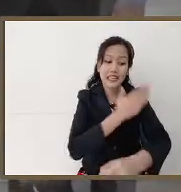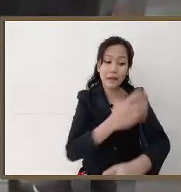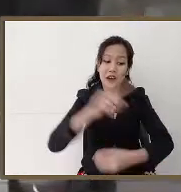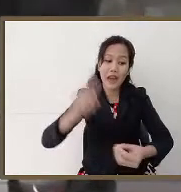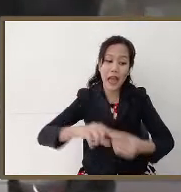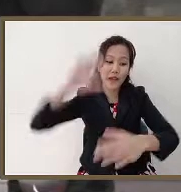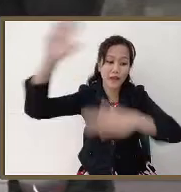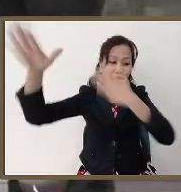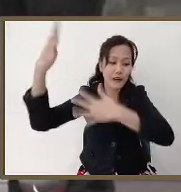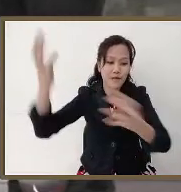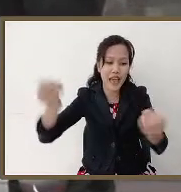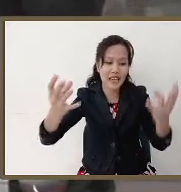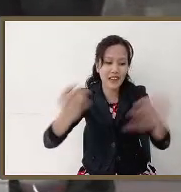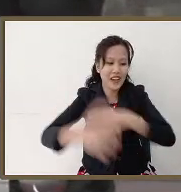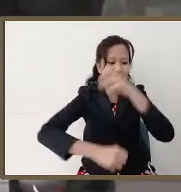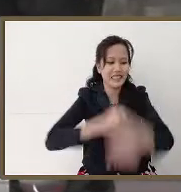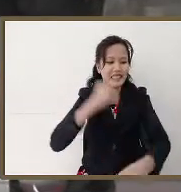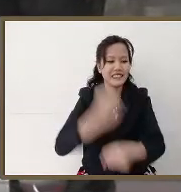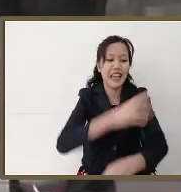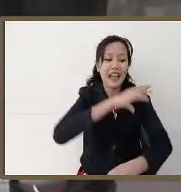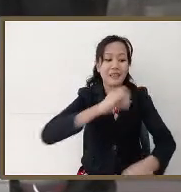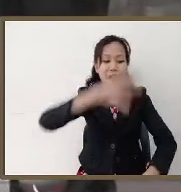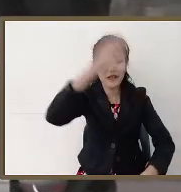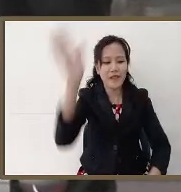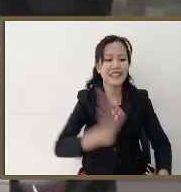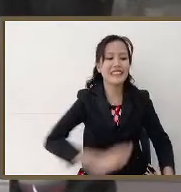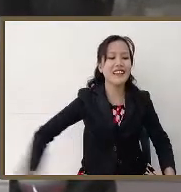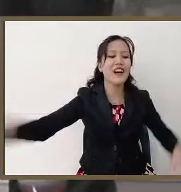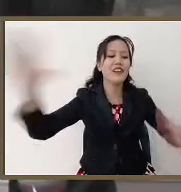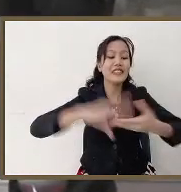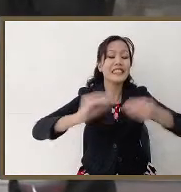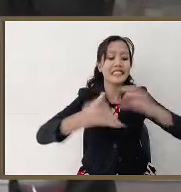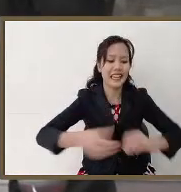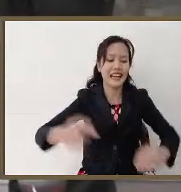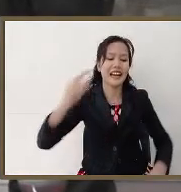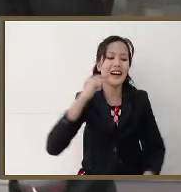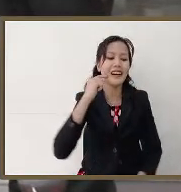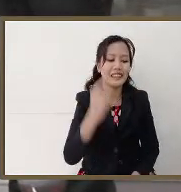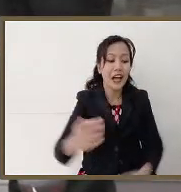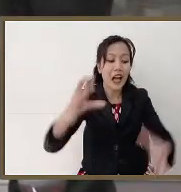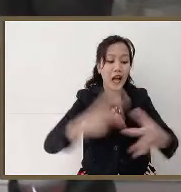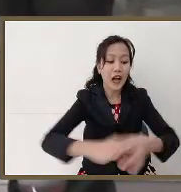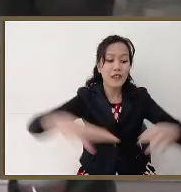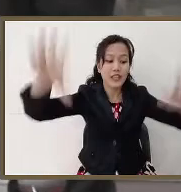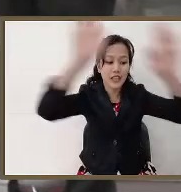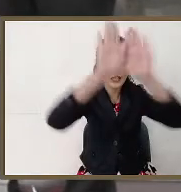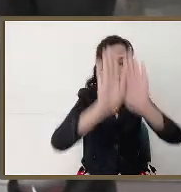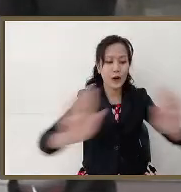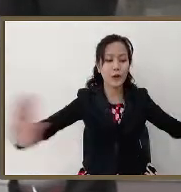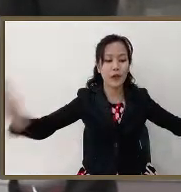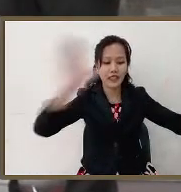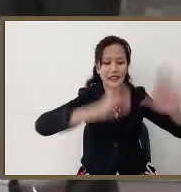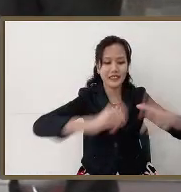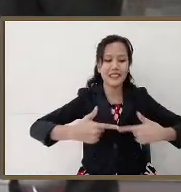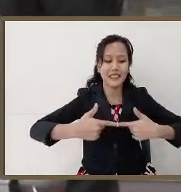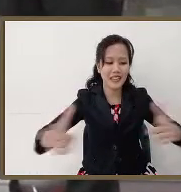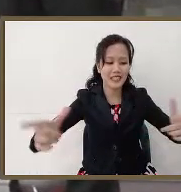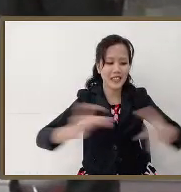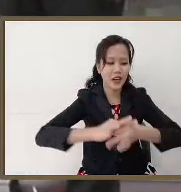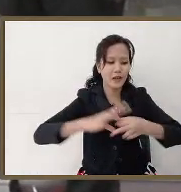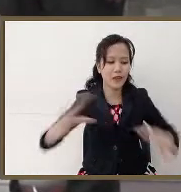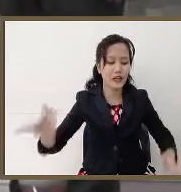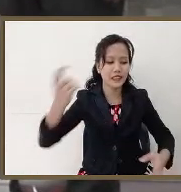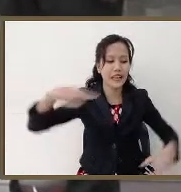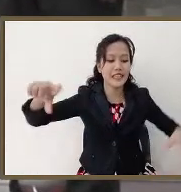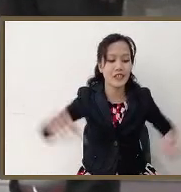sing about heaven for a million years and never get the story told of the jasper walls and the gates